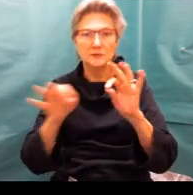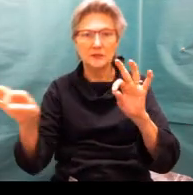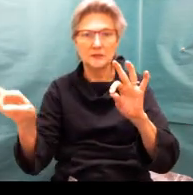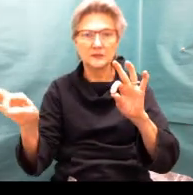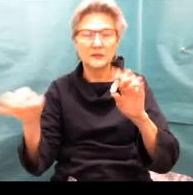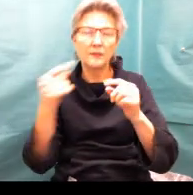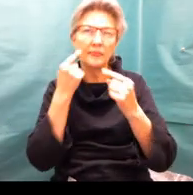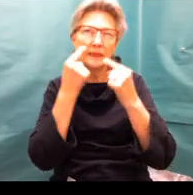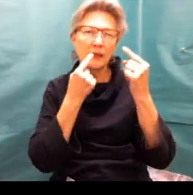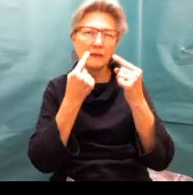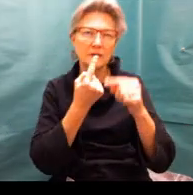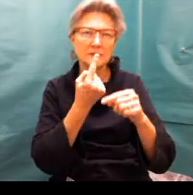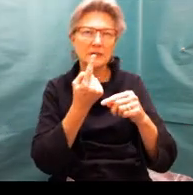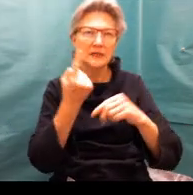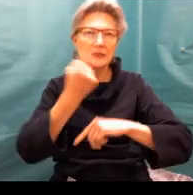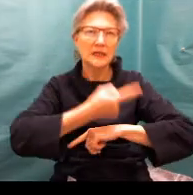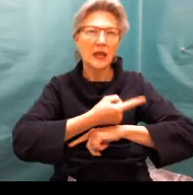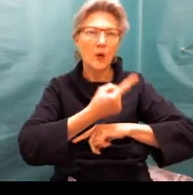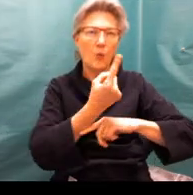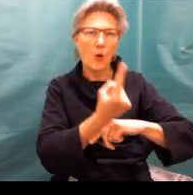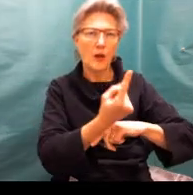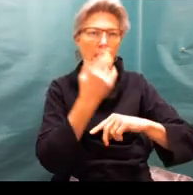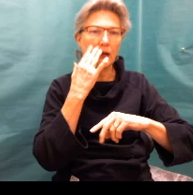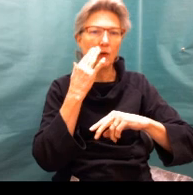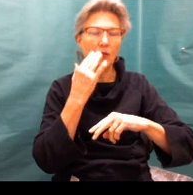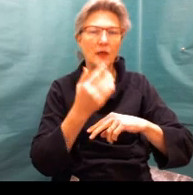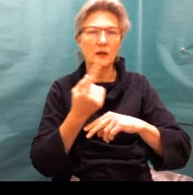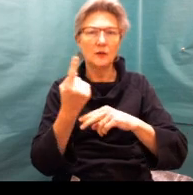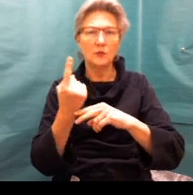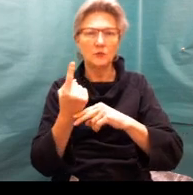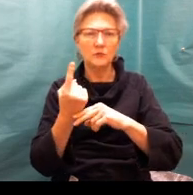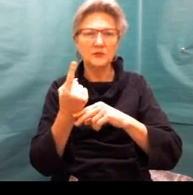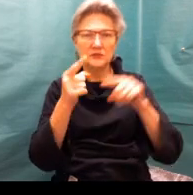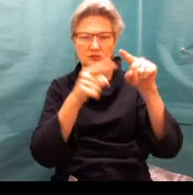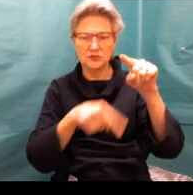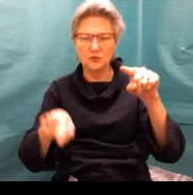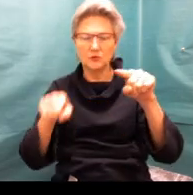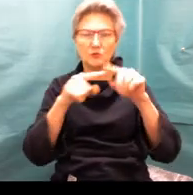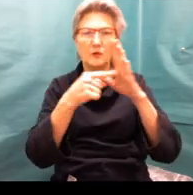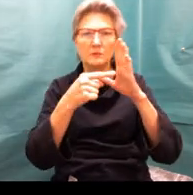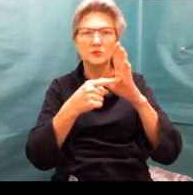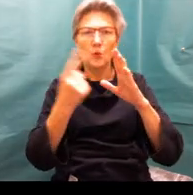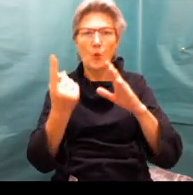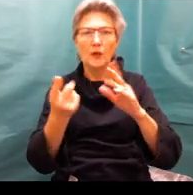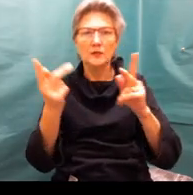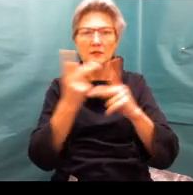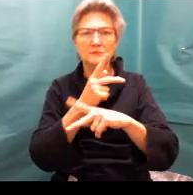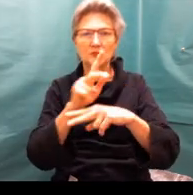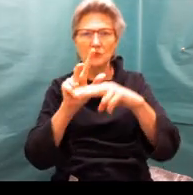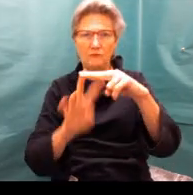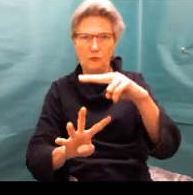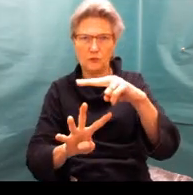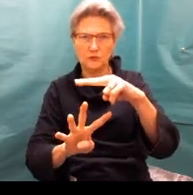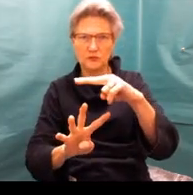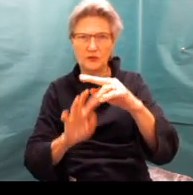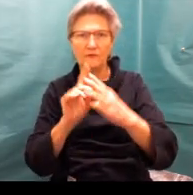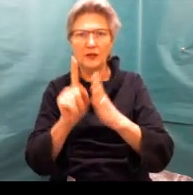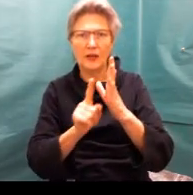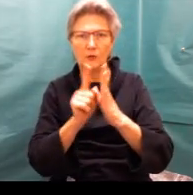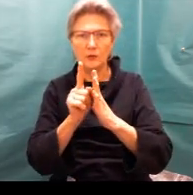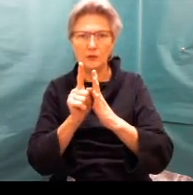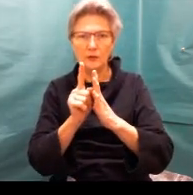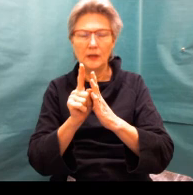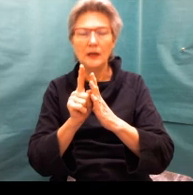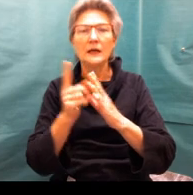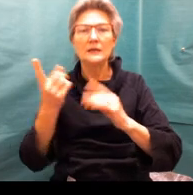because I'm thinking if this is day 1, I know that this circle here represents 1 times 3/4 of an hour, right? In day 1,